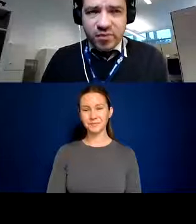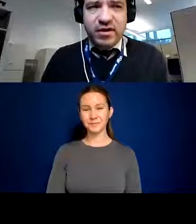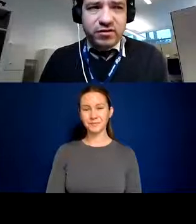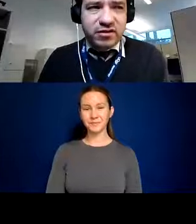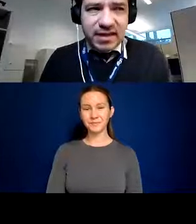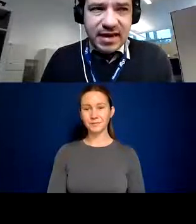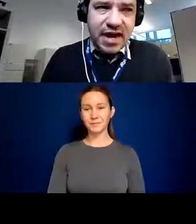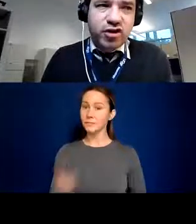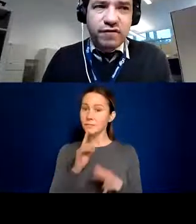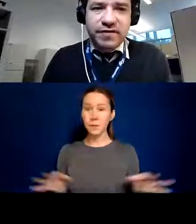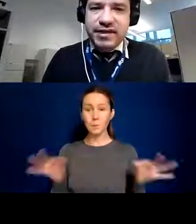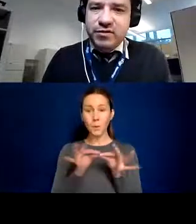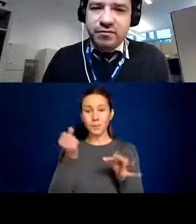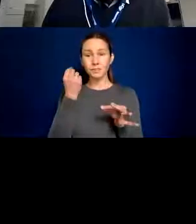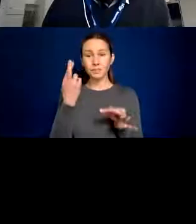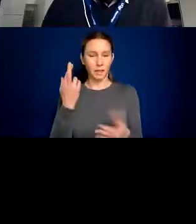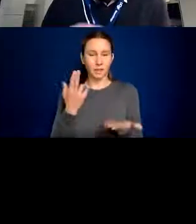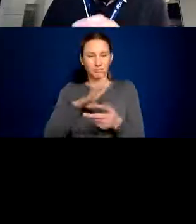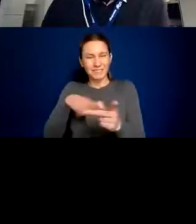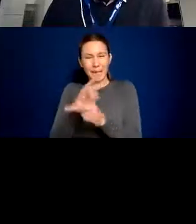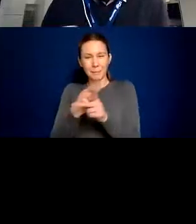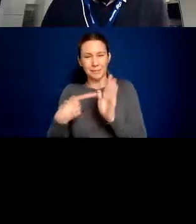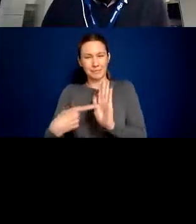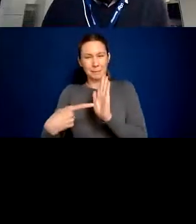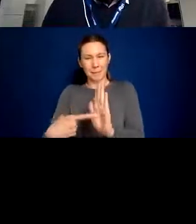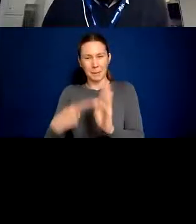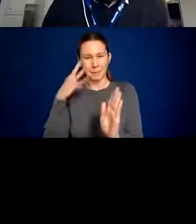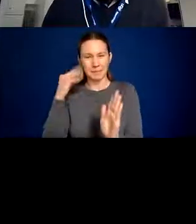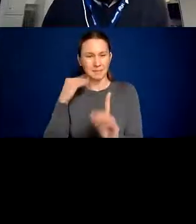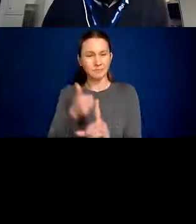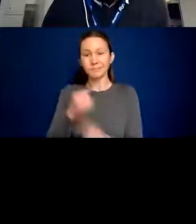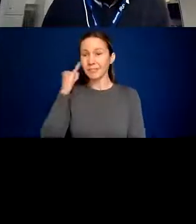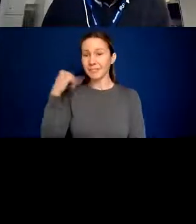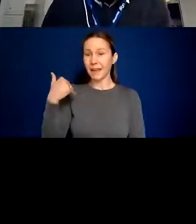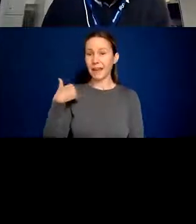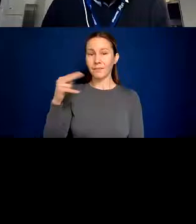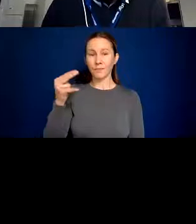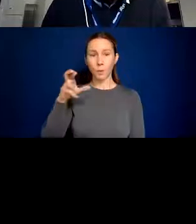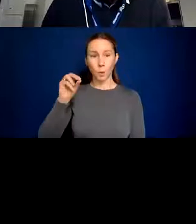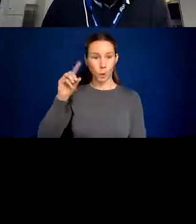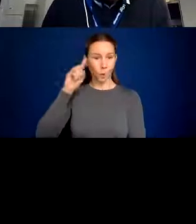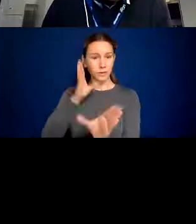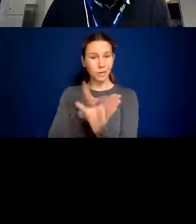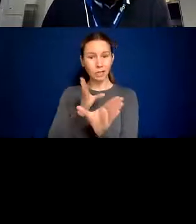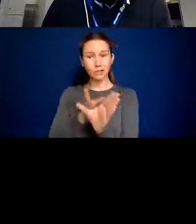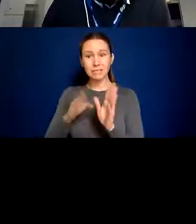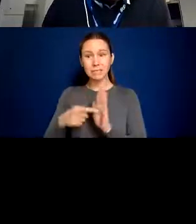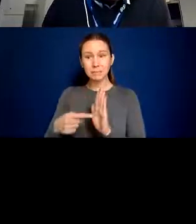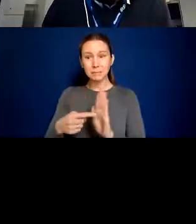it's important to understand the nature of the symptoms, right? When we have neuropsychiatric symptoms, the way we like to see